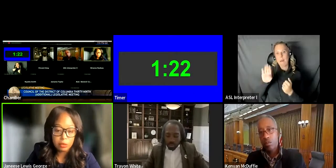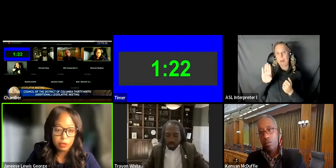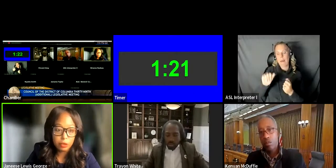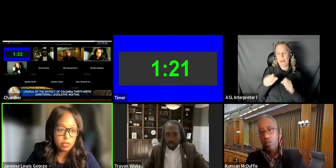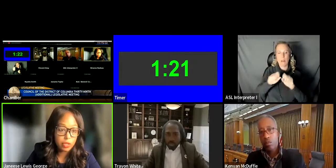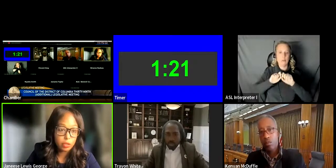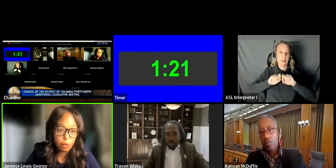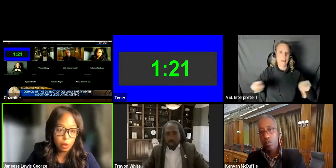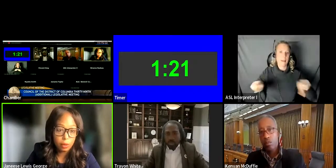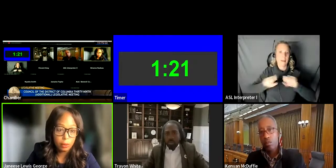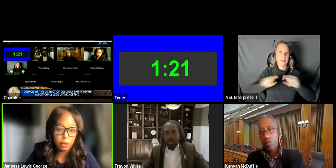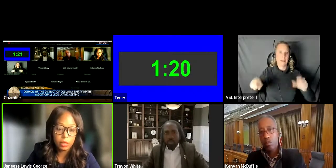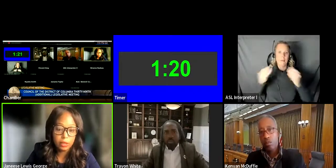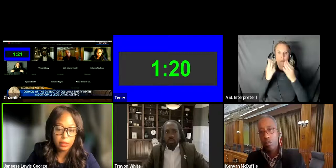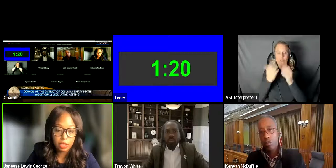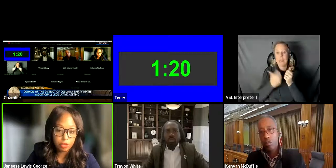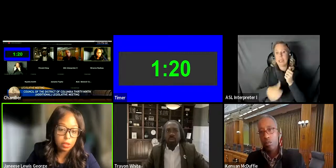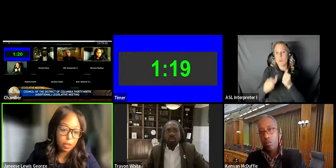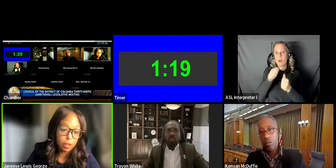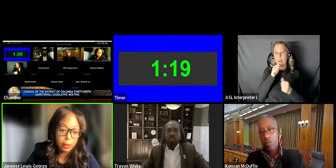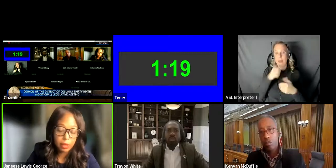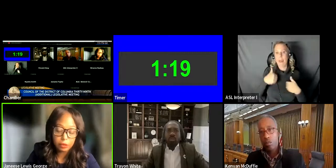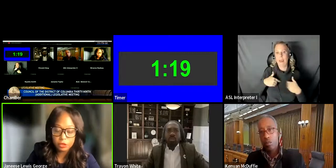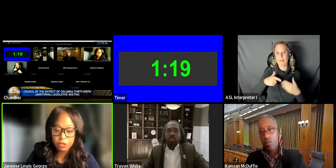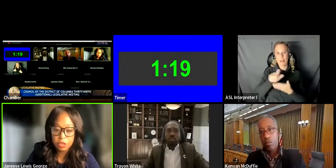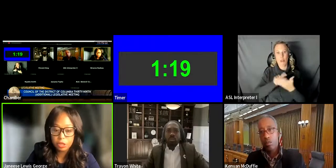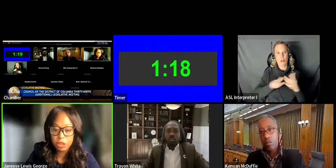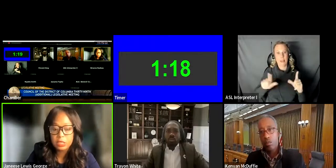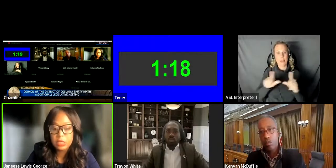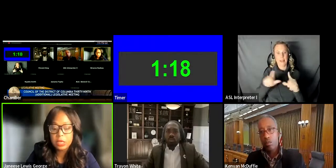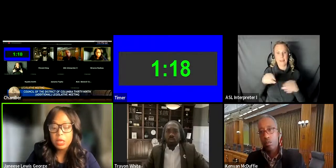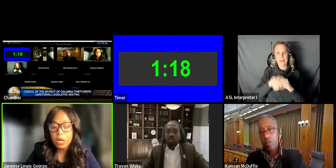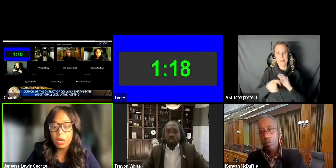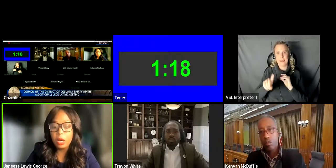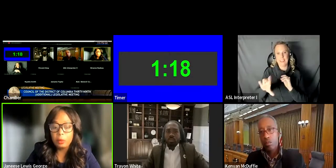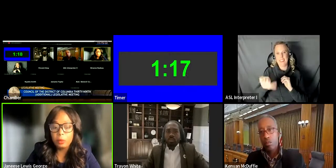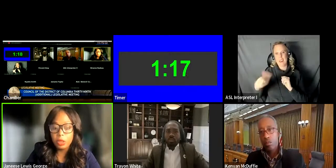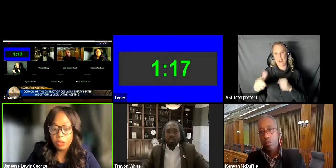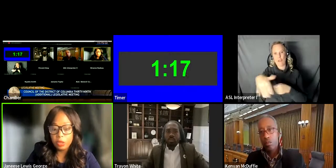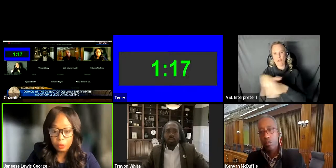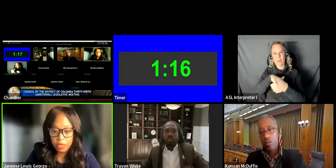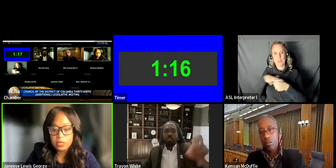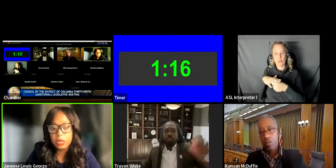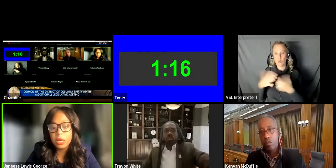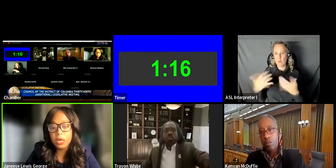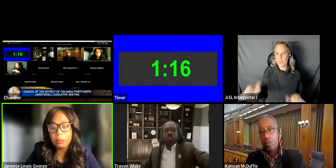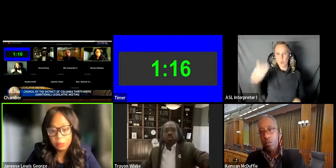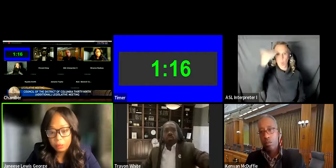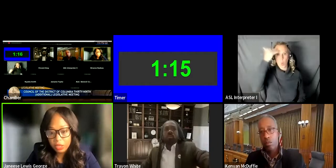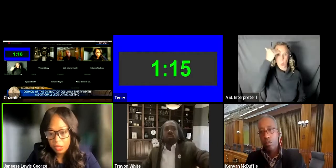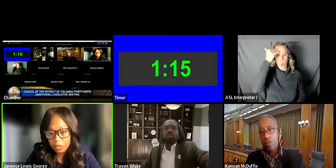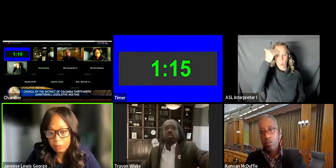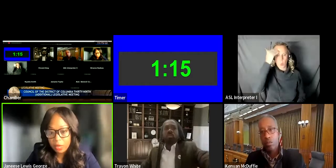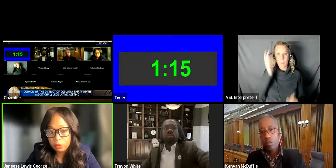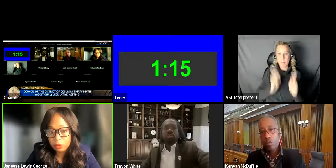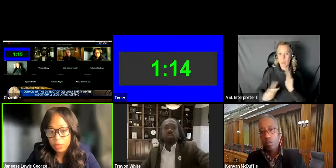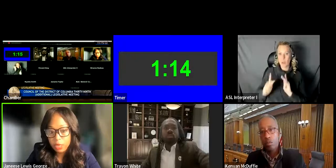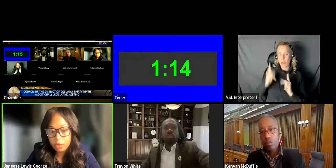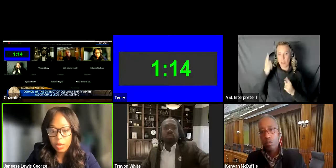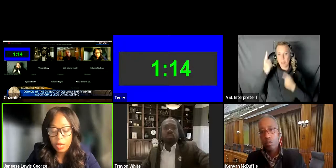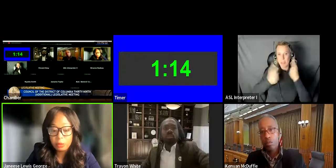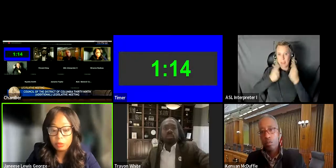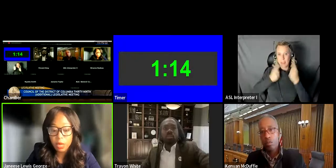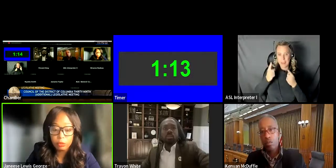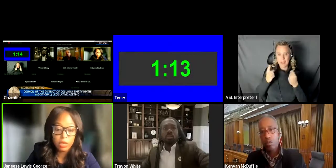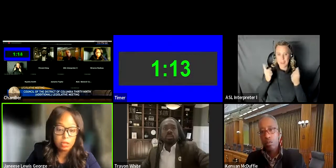numerous of times. For those of us who are barred in the District of Columbia and other jurisdictions, we know this. People thinking about